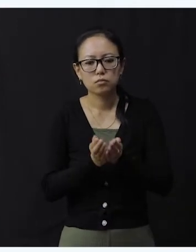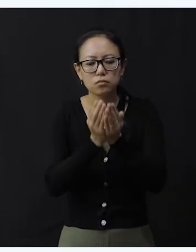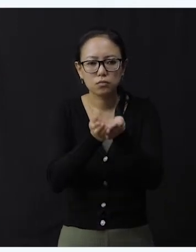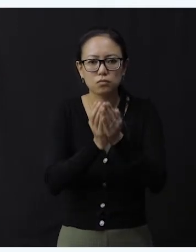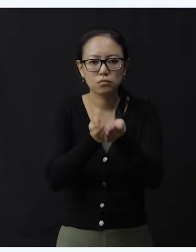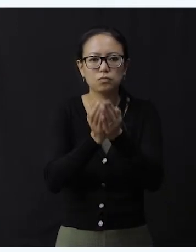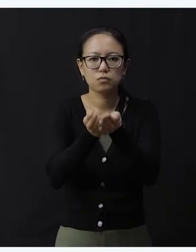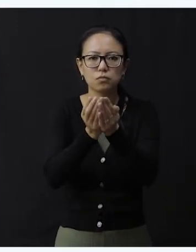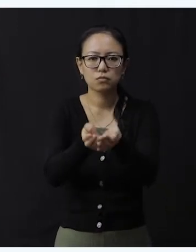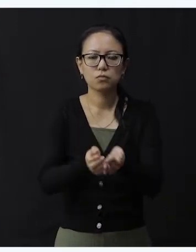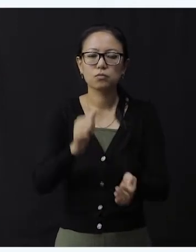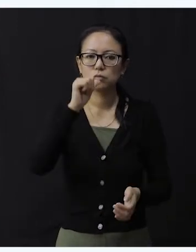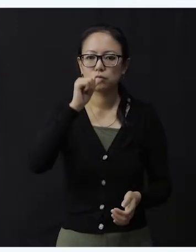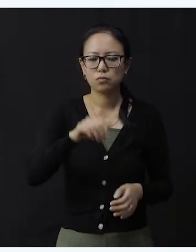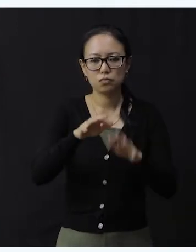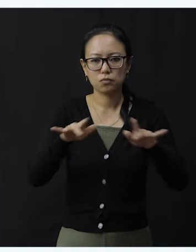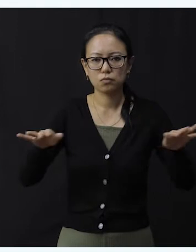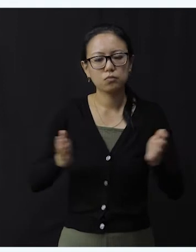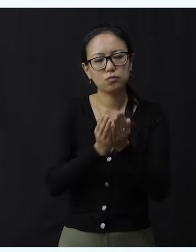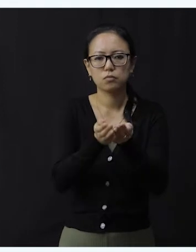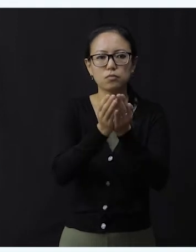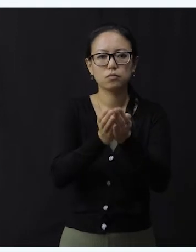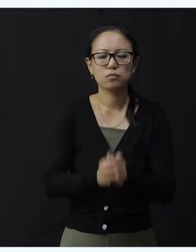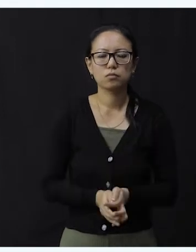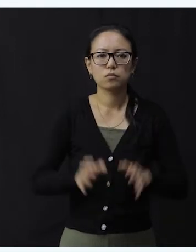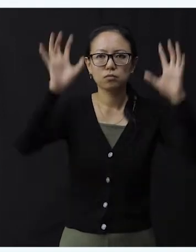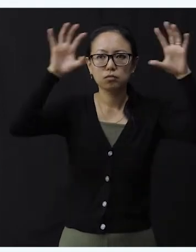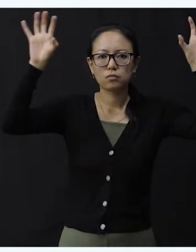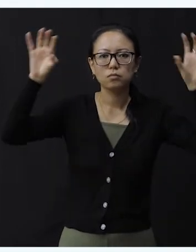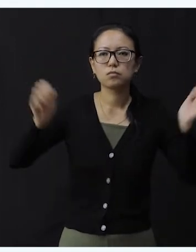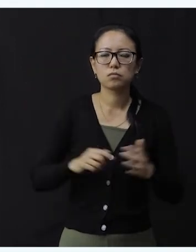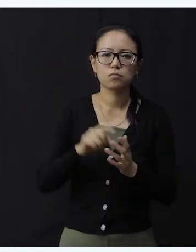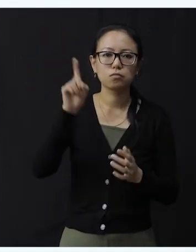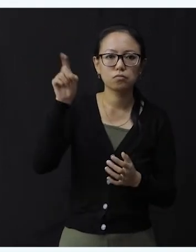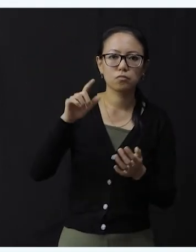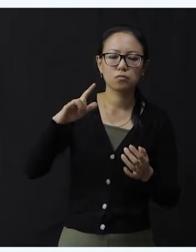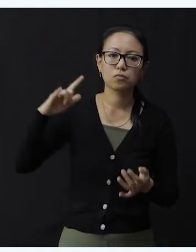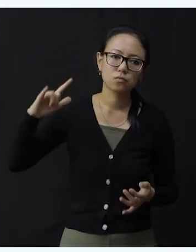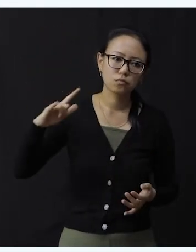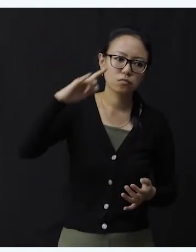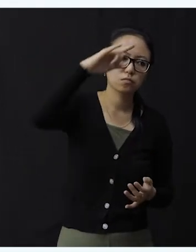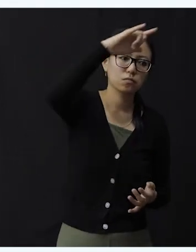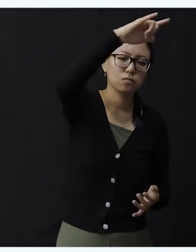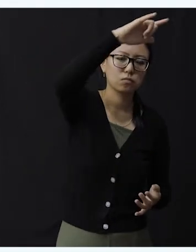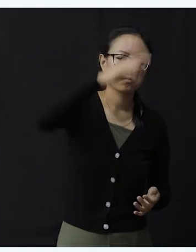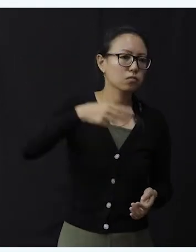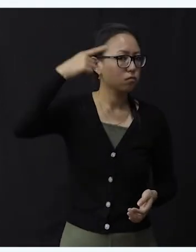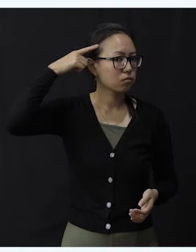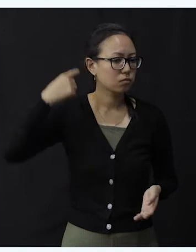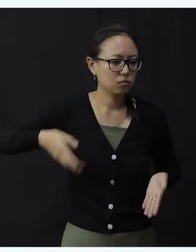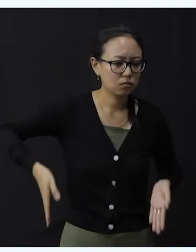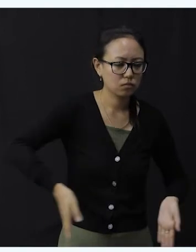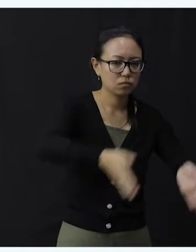the water. And then you can see a motor vehicle or a motorbike. I mean a motorbike or